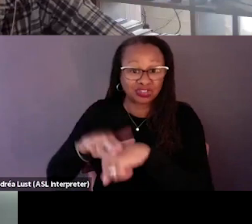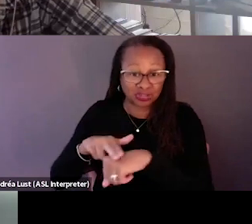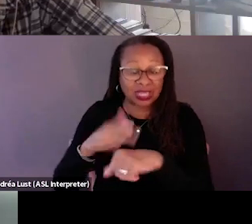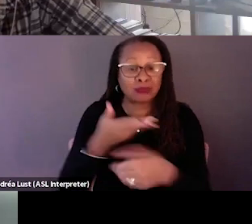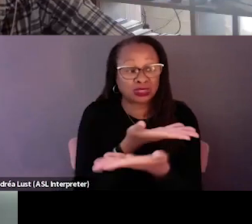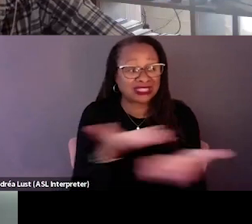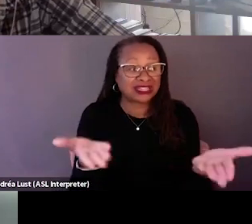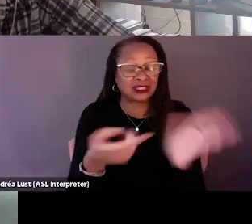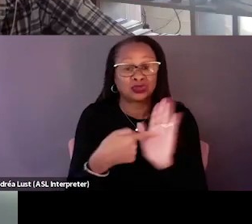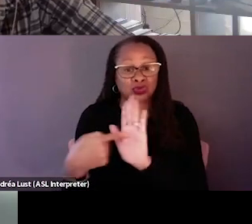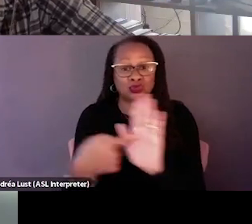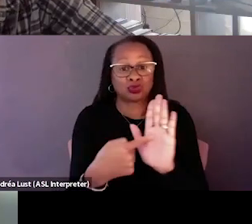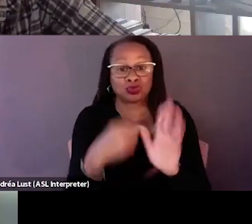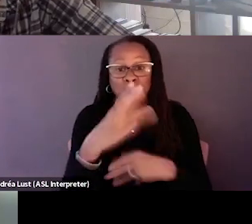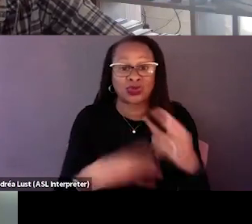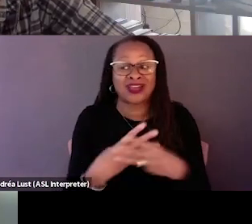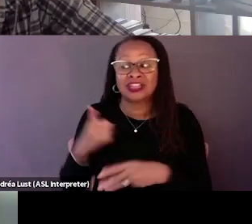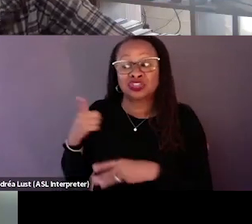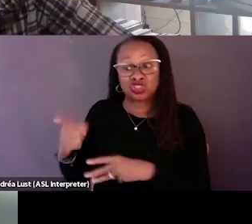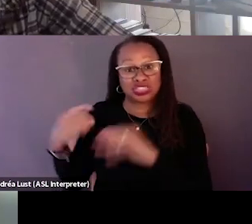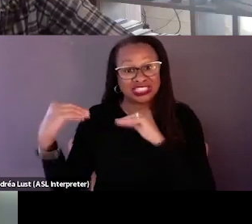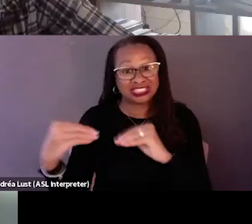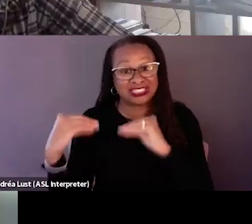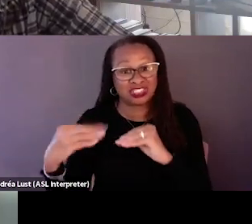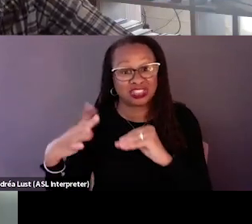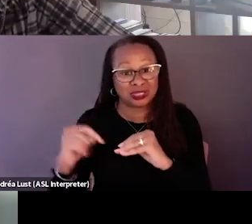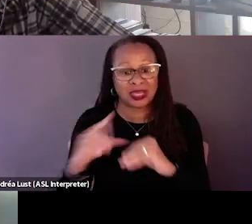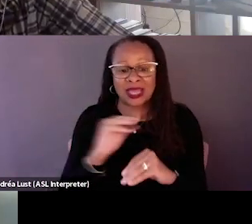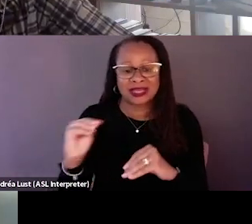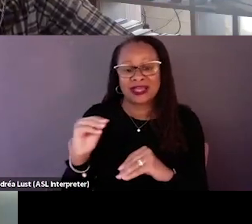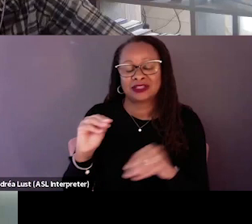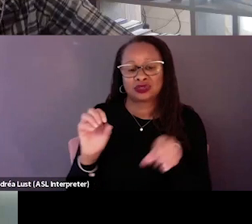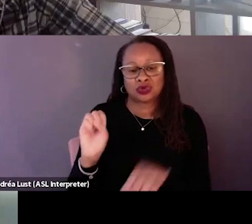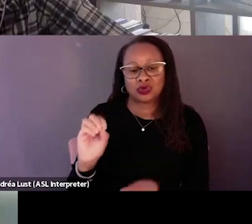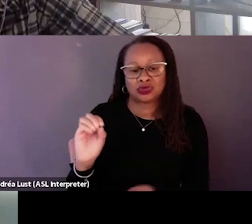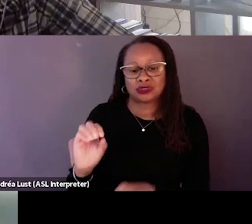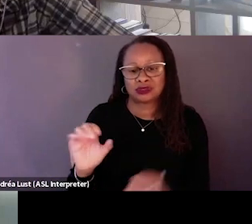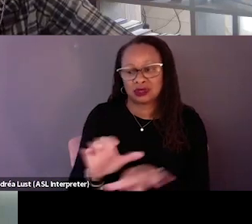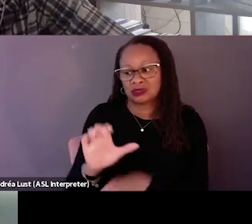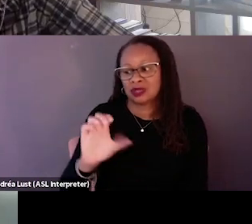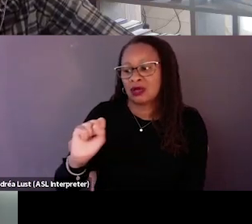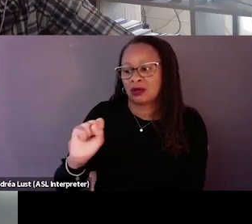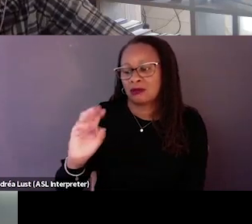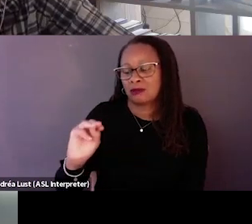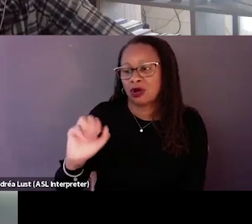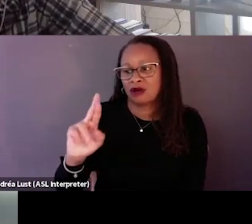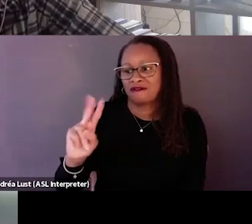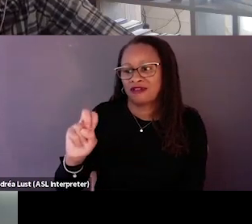and that she teaches it, and so does Marveline, the